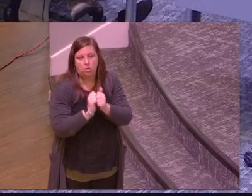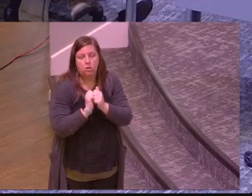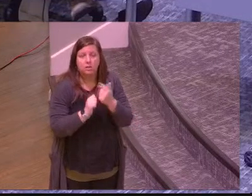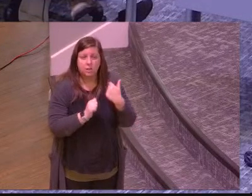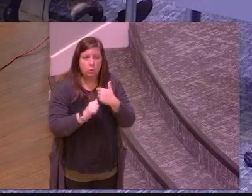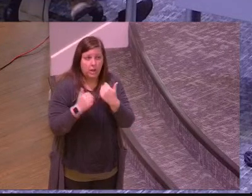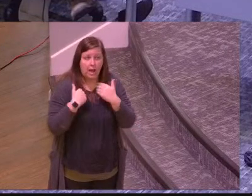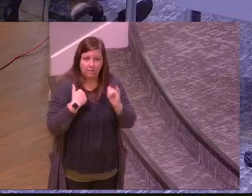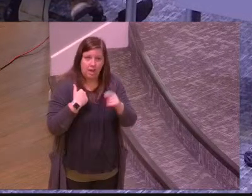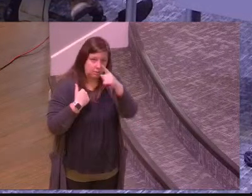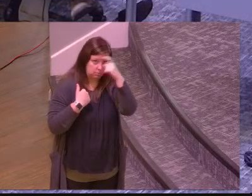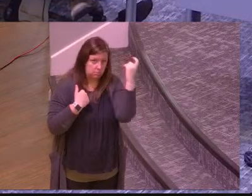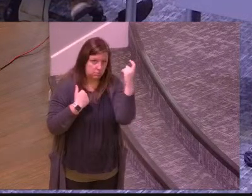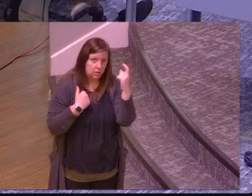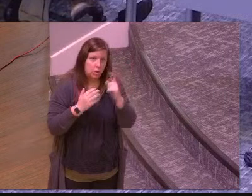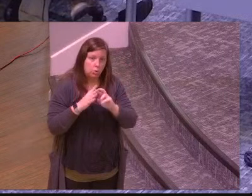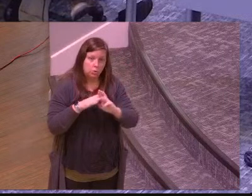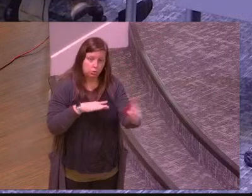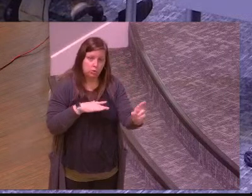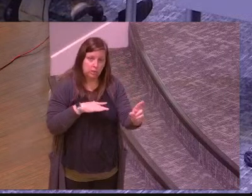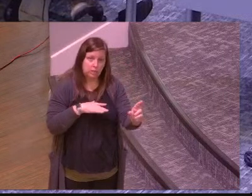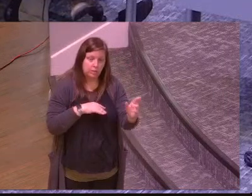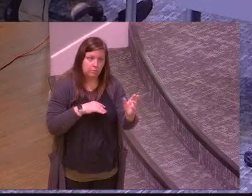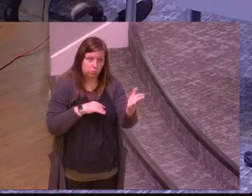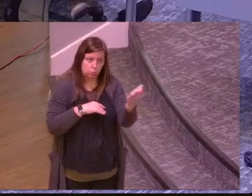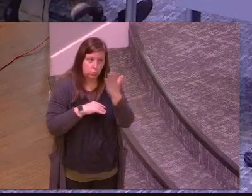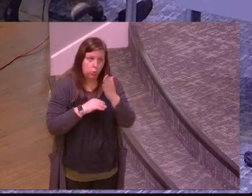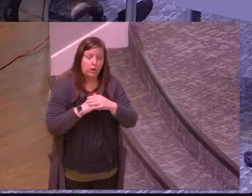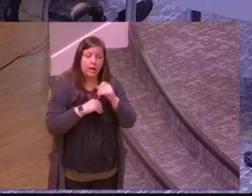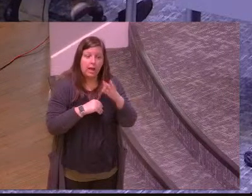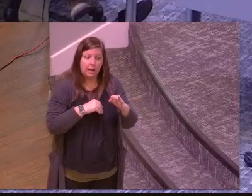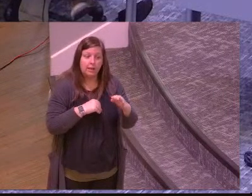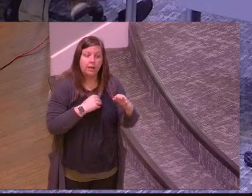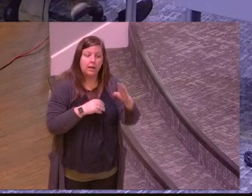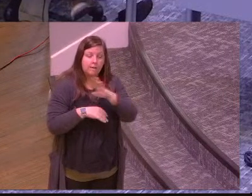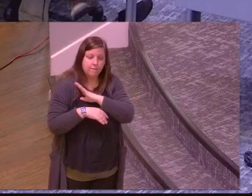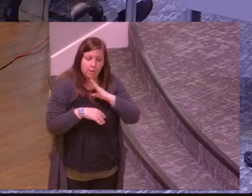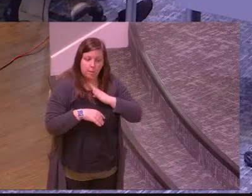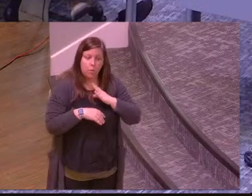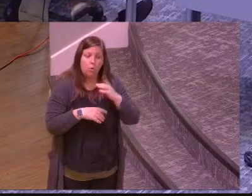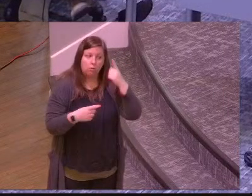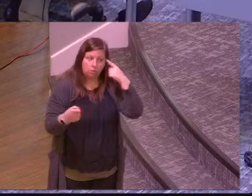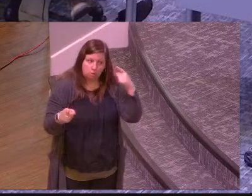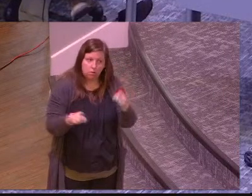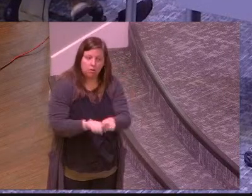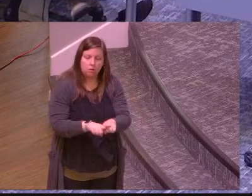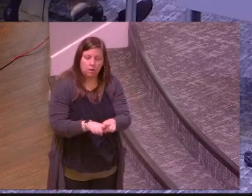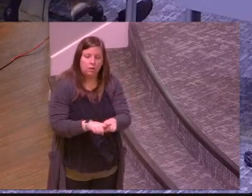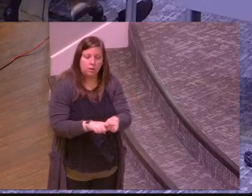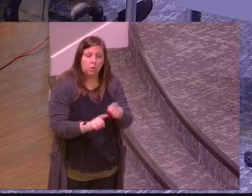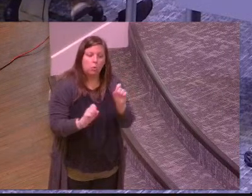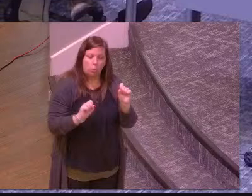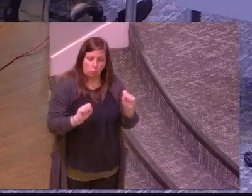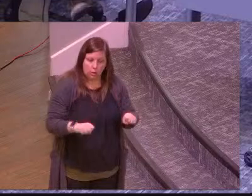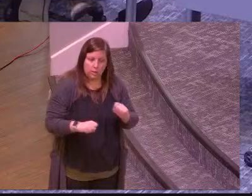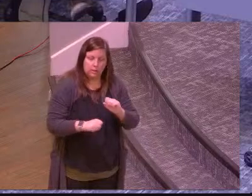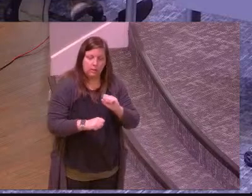some consensus with the board, and it seems like there is, looking to schedule a community,